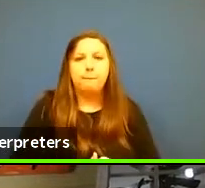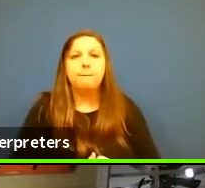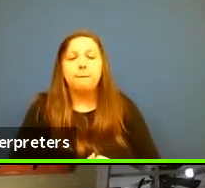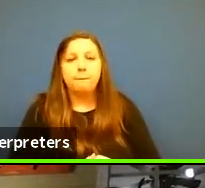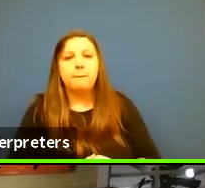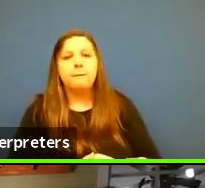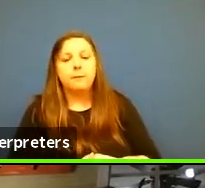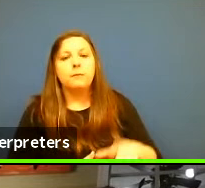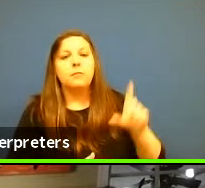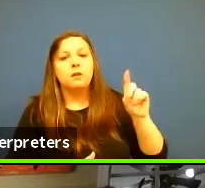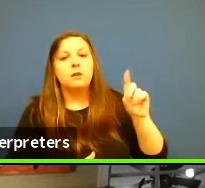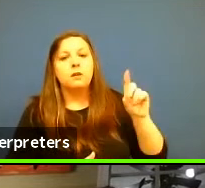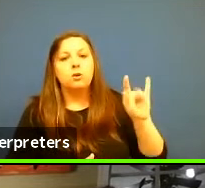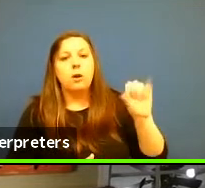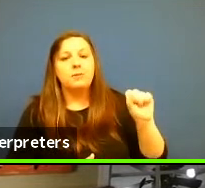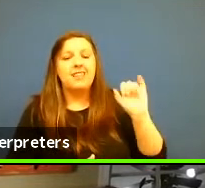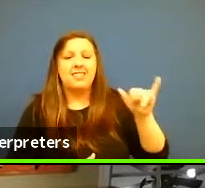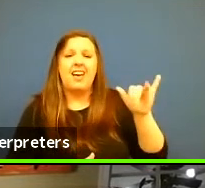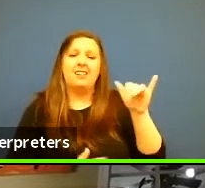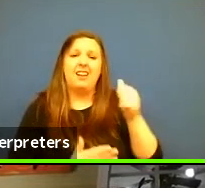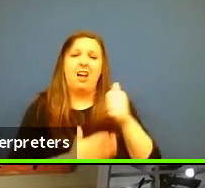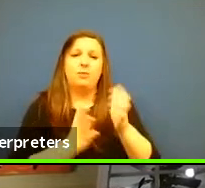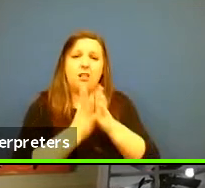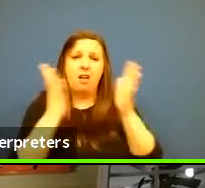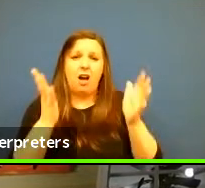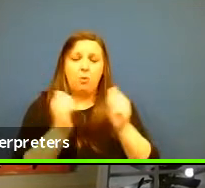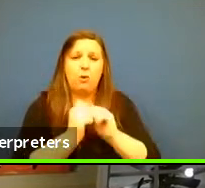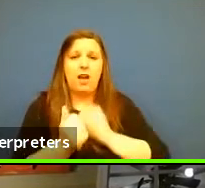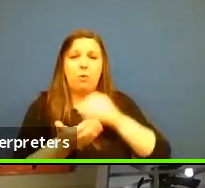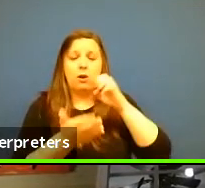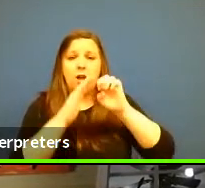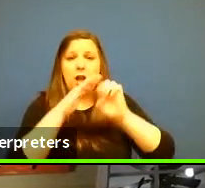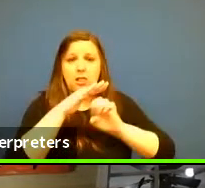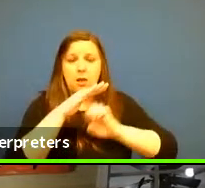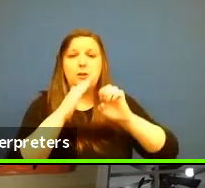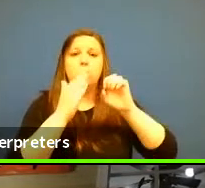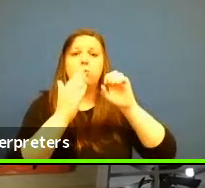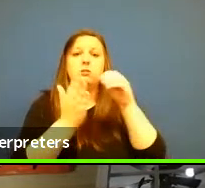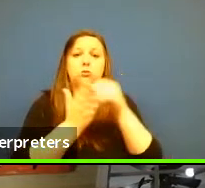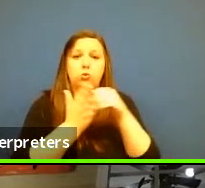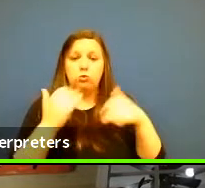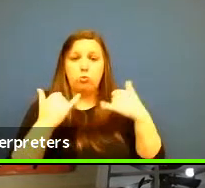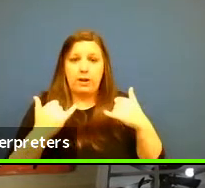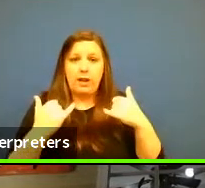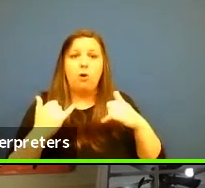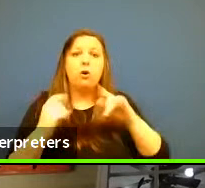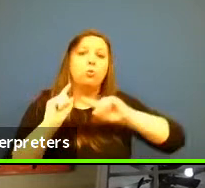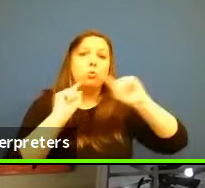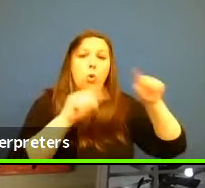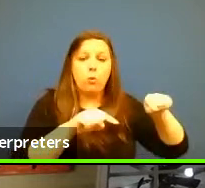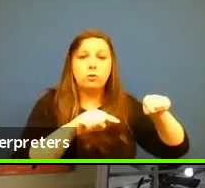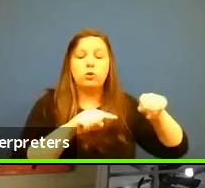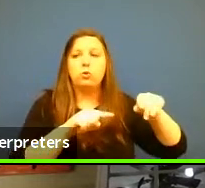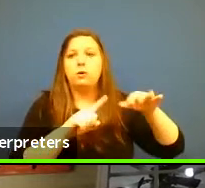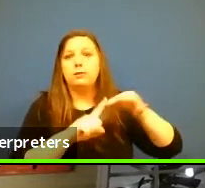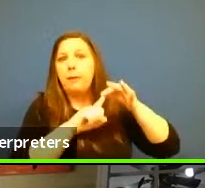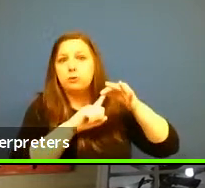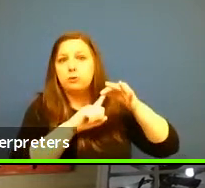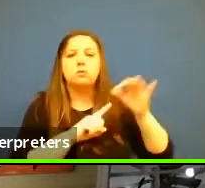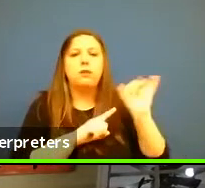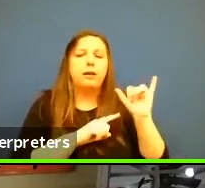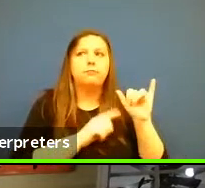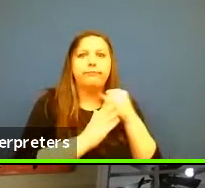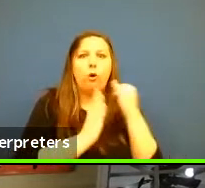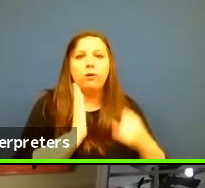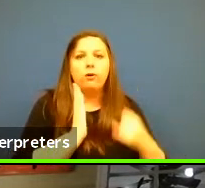That's especially helpful with our elementary right now for kids as they go to specials, if they, if they happen to be going to art or something